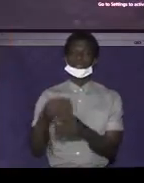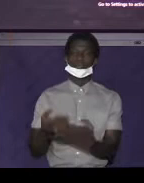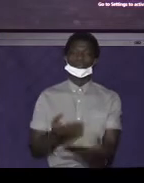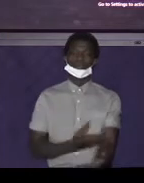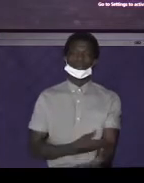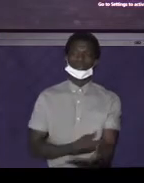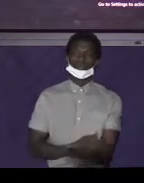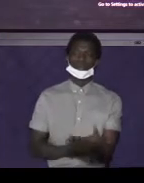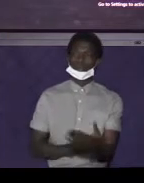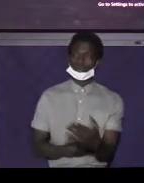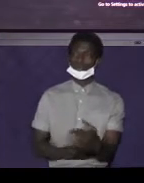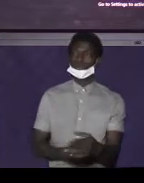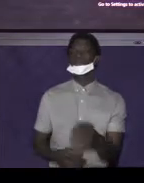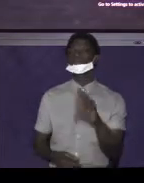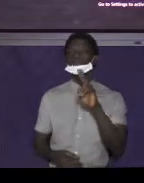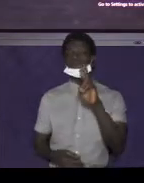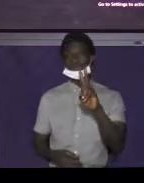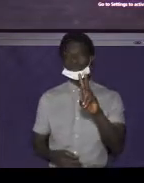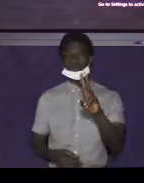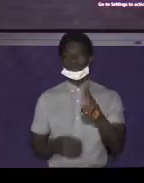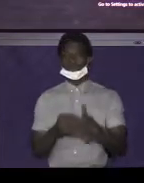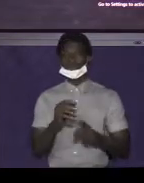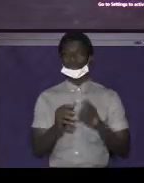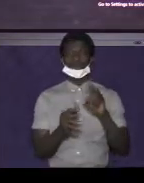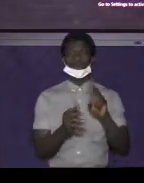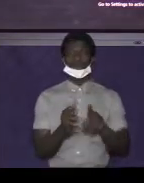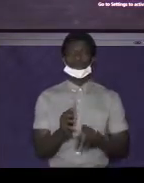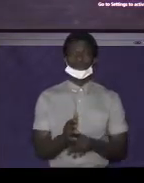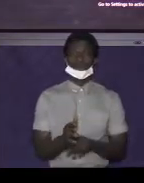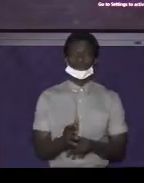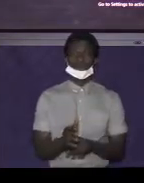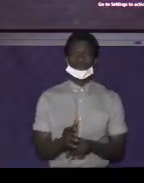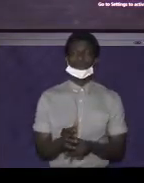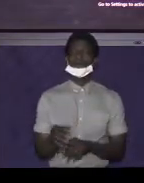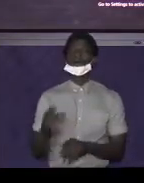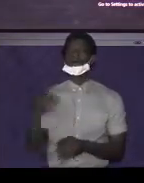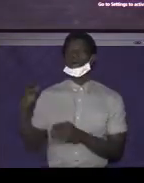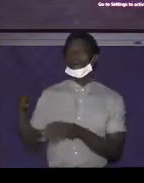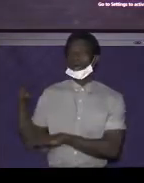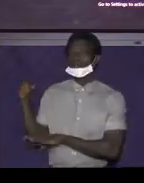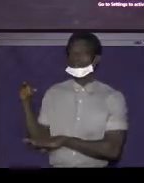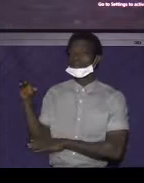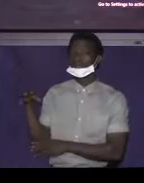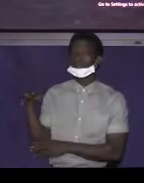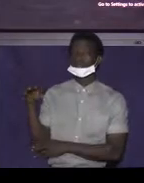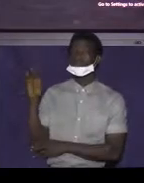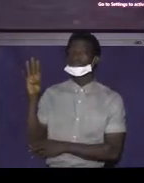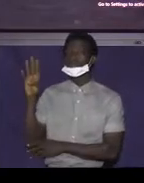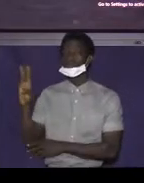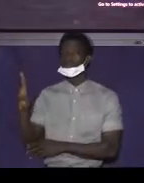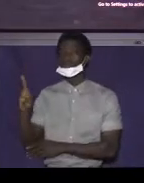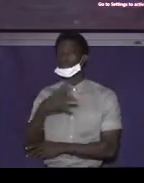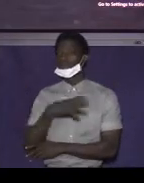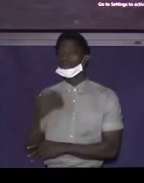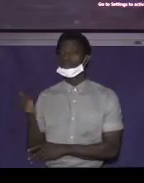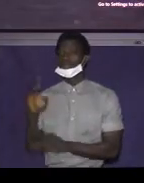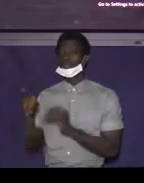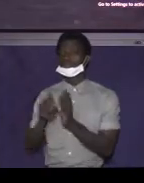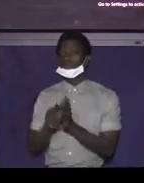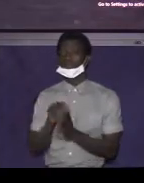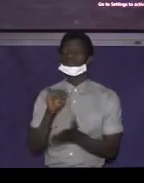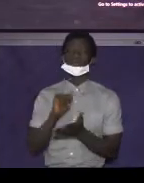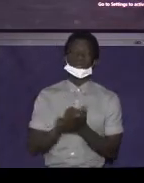spent 2.5 hours. 2 hours plus 2.5 hours, that will be 4.5 hours. So the total time is